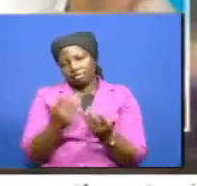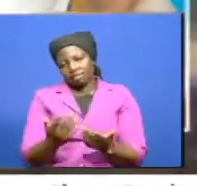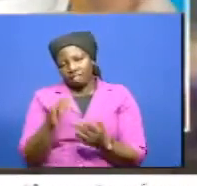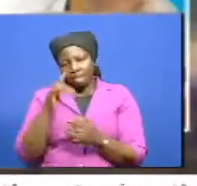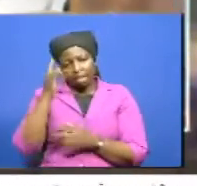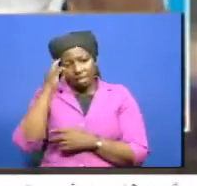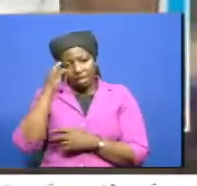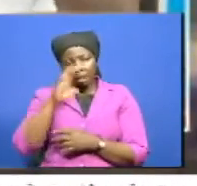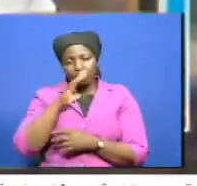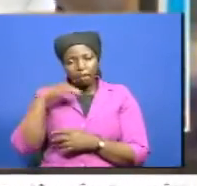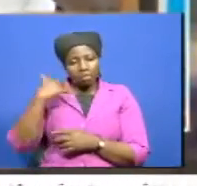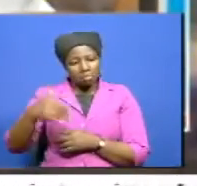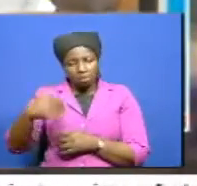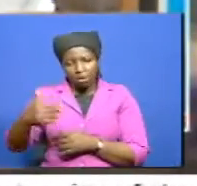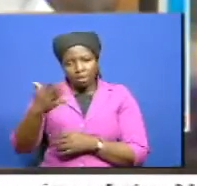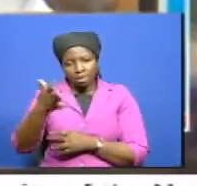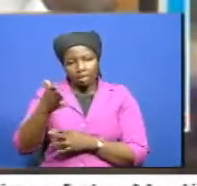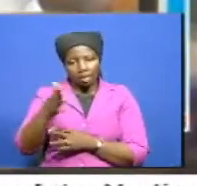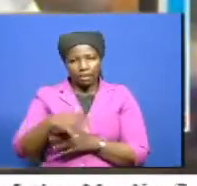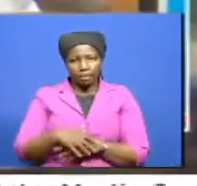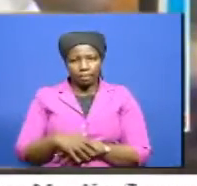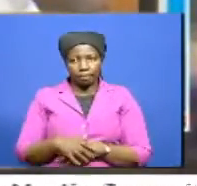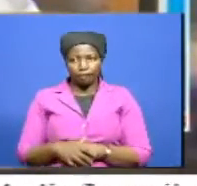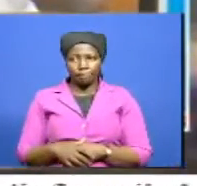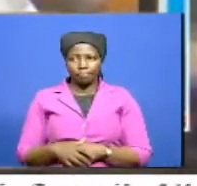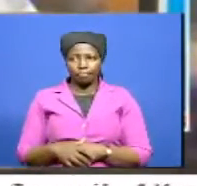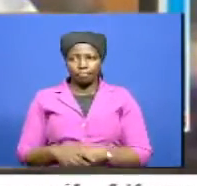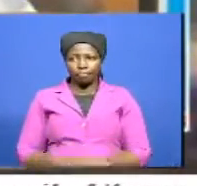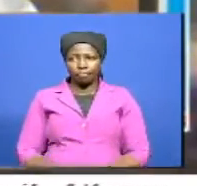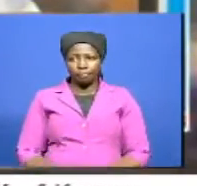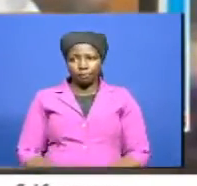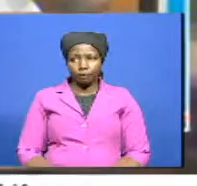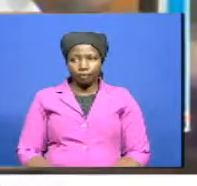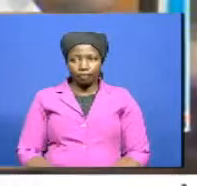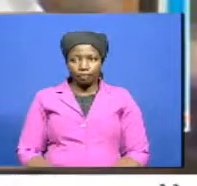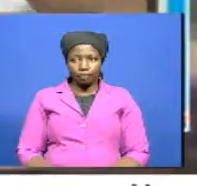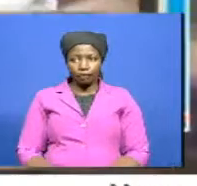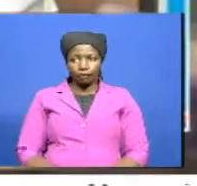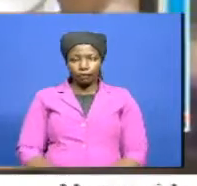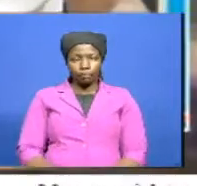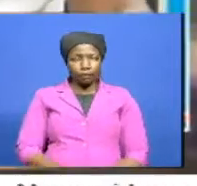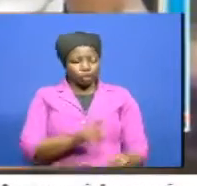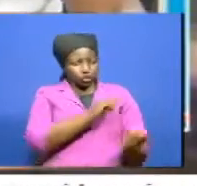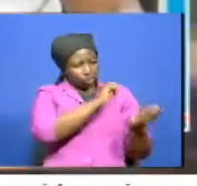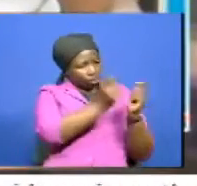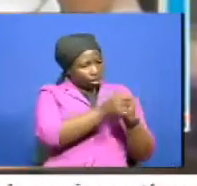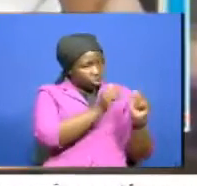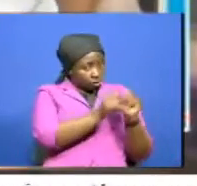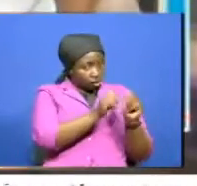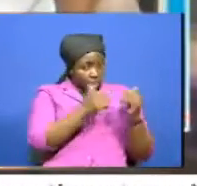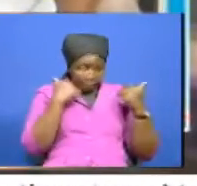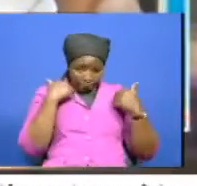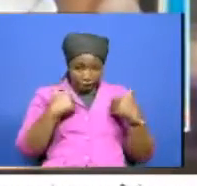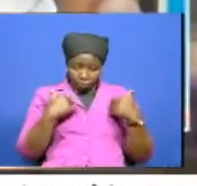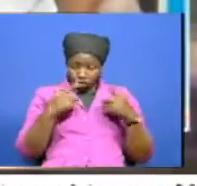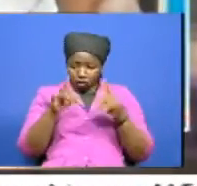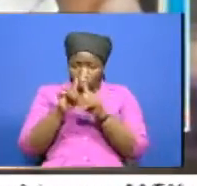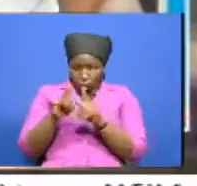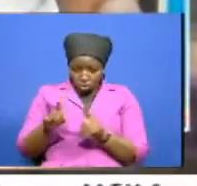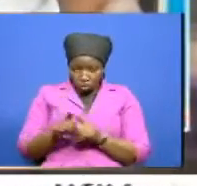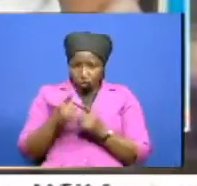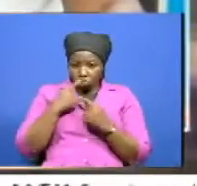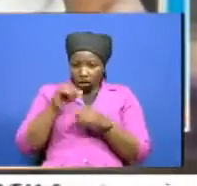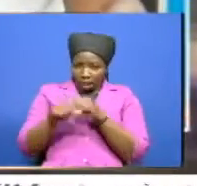would now be knocking on the doors of being very consistent in capturing you. The overhaul that needs to be done? I will not move away from the